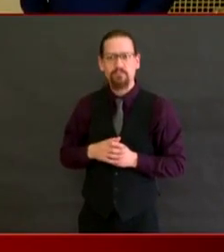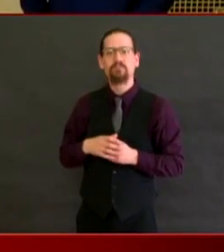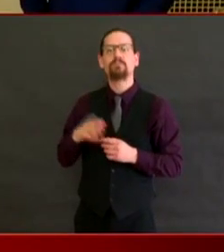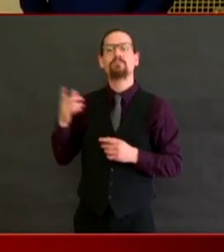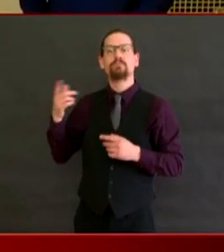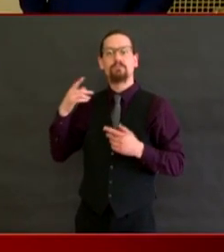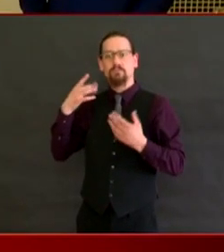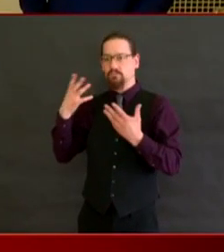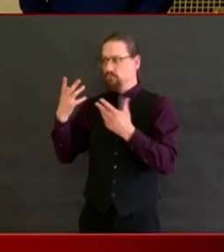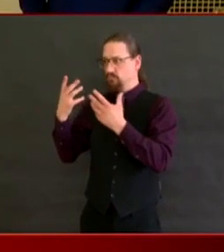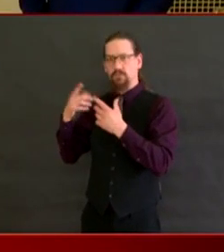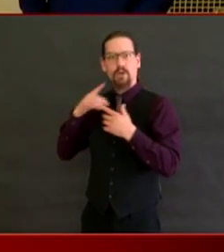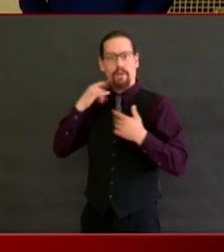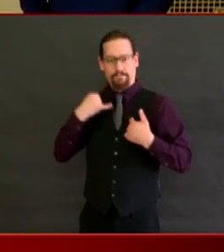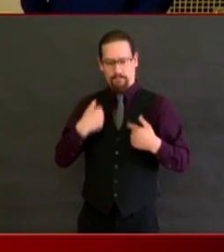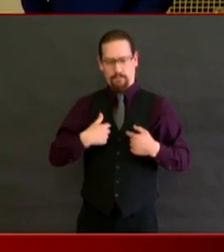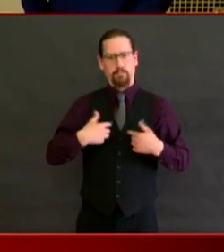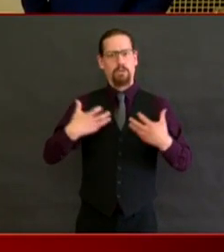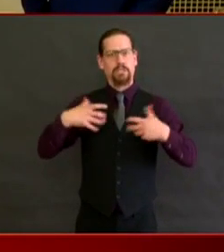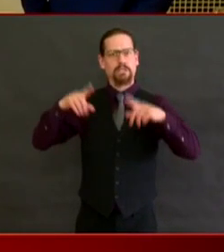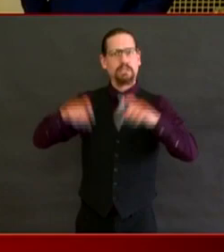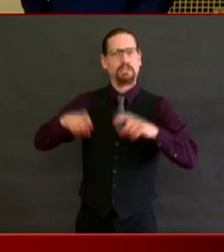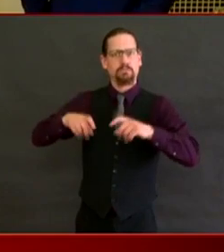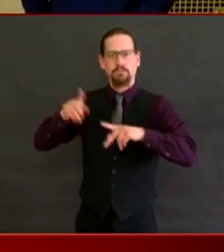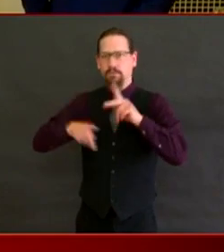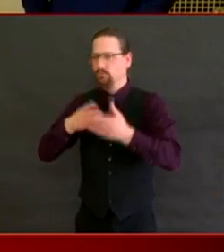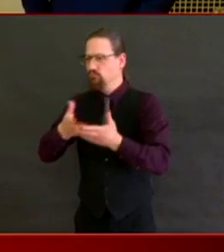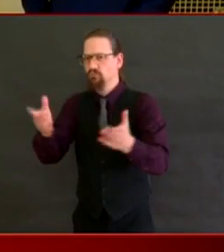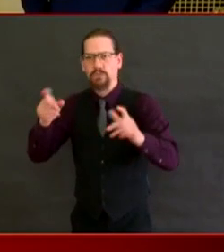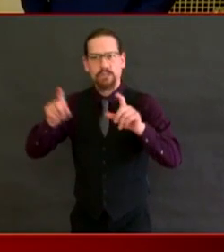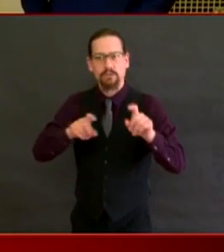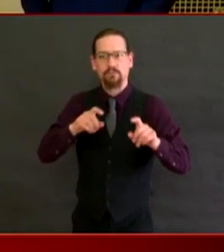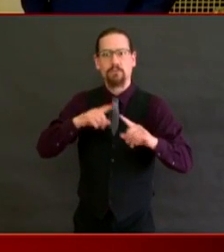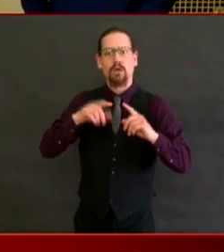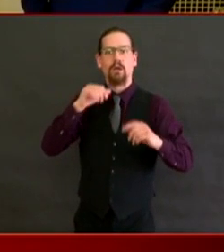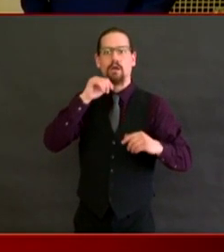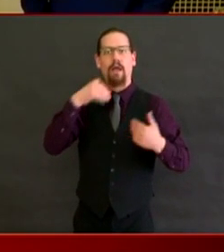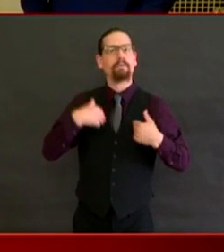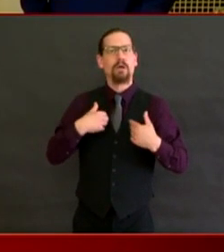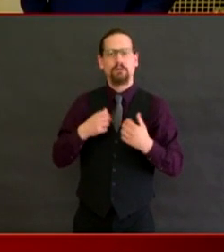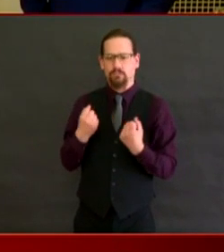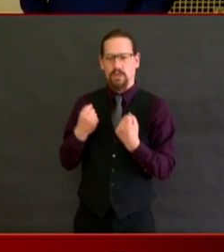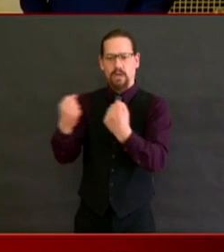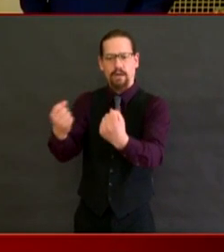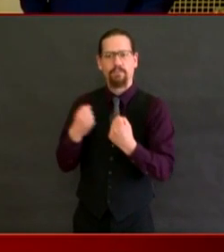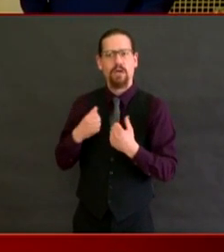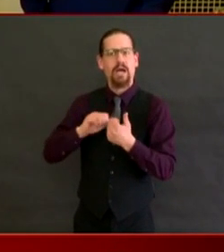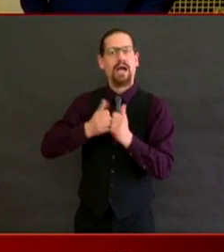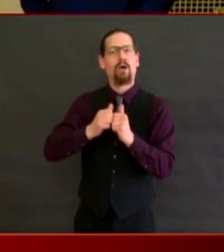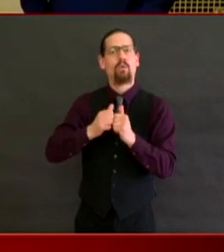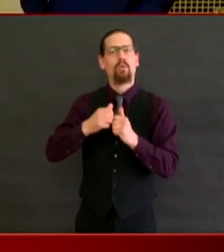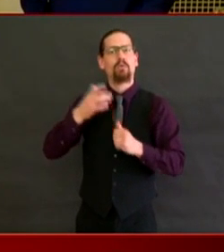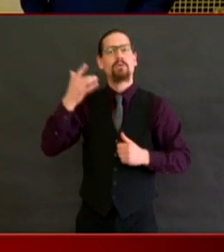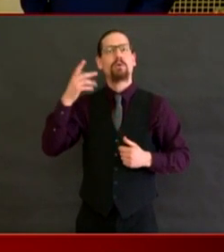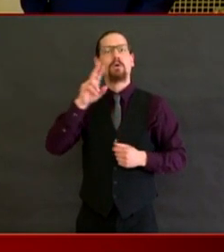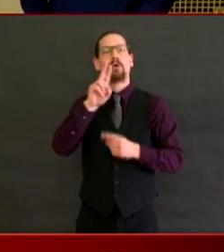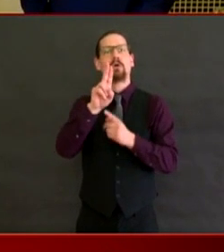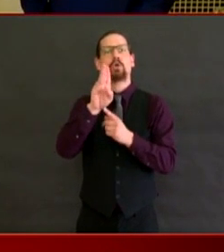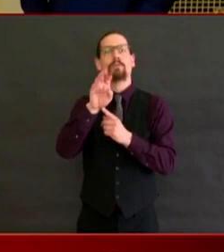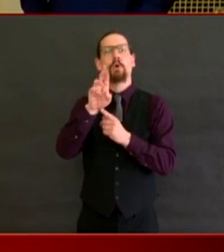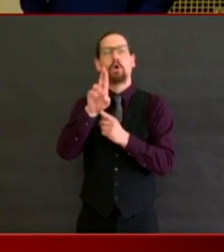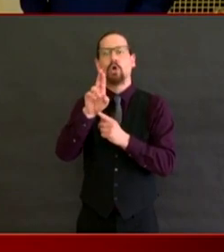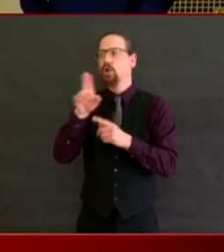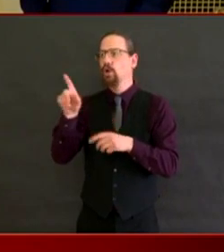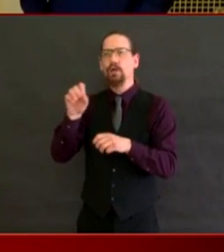taxi, and Uber companies do not want to go to the test sites? Thank you, Tony. It's a terrific question. We are